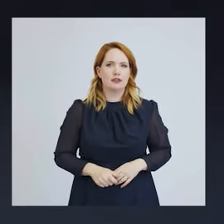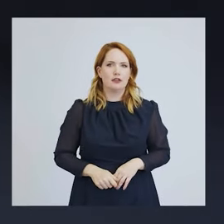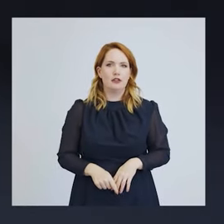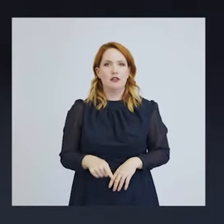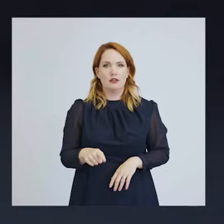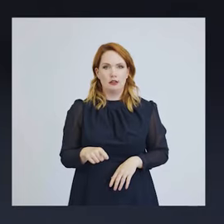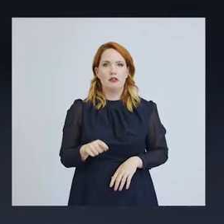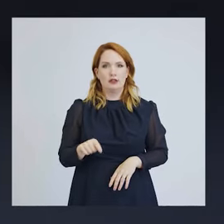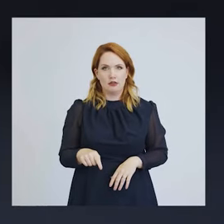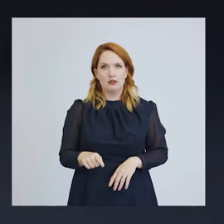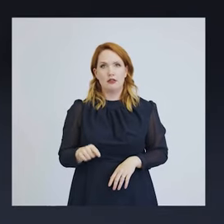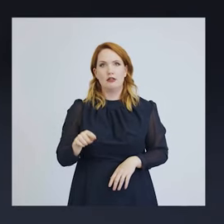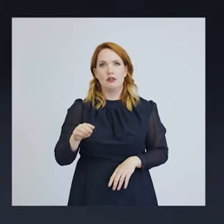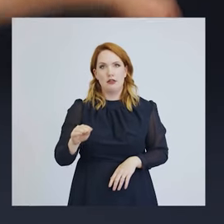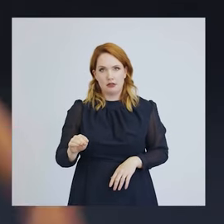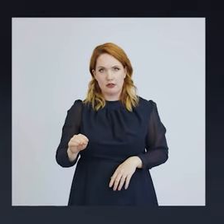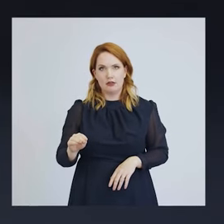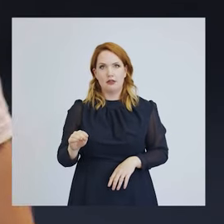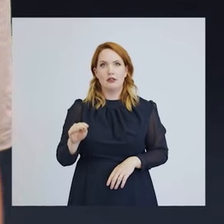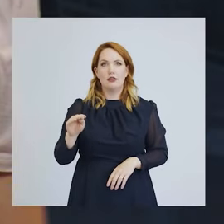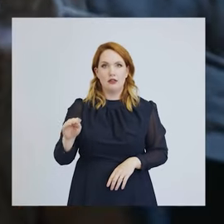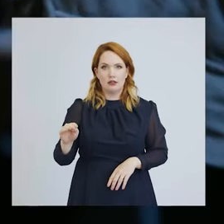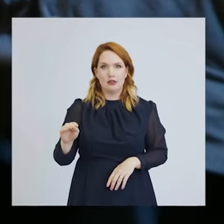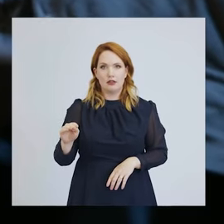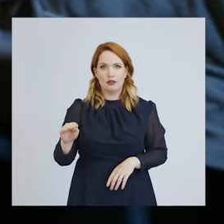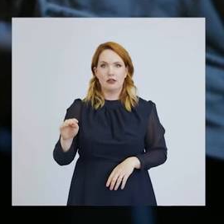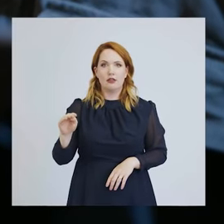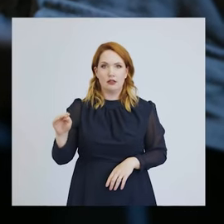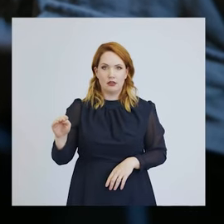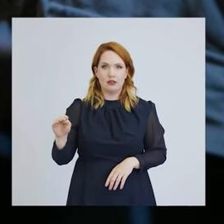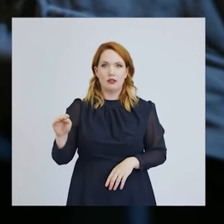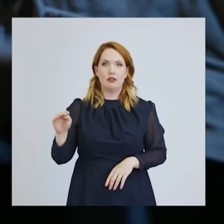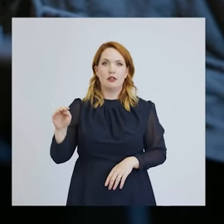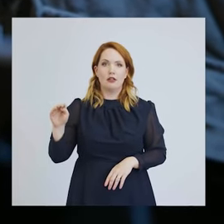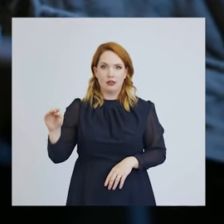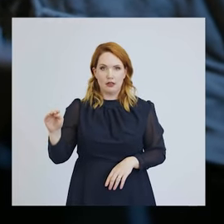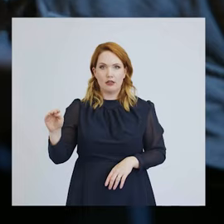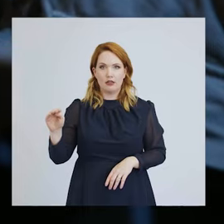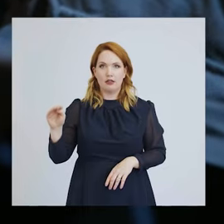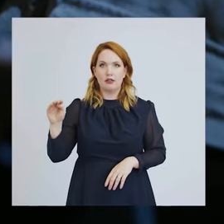scale here before? This is what a scale sounds like.